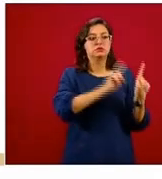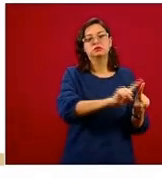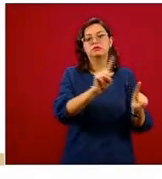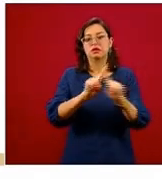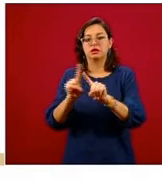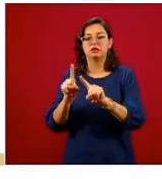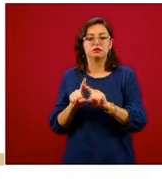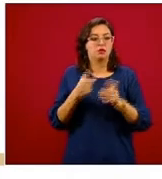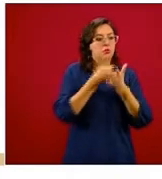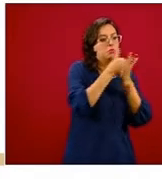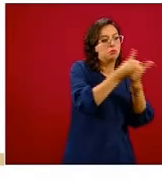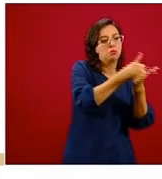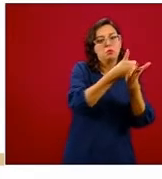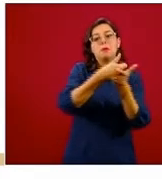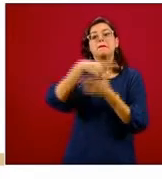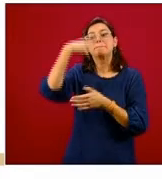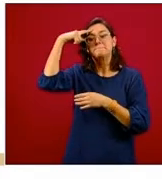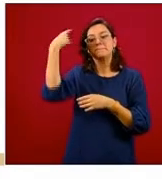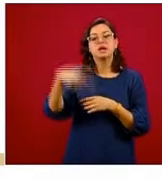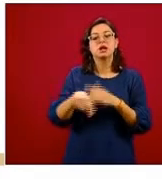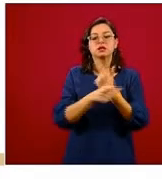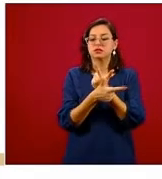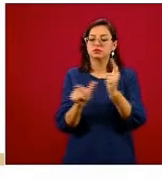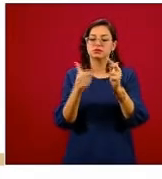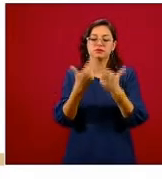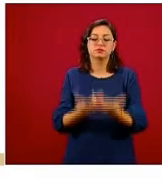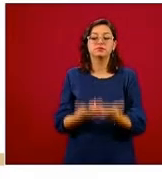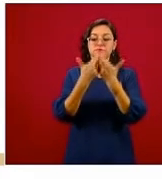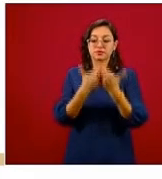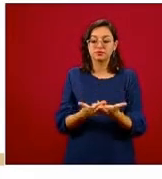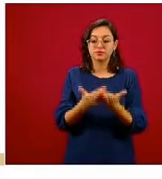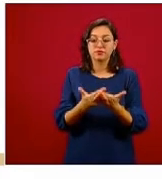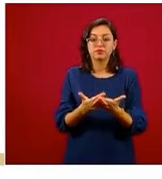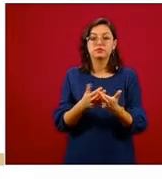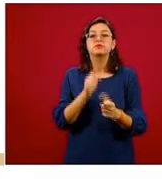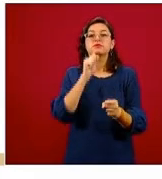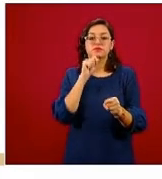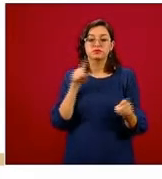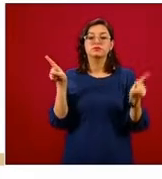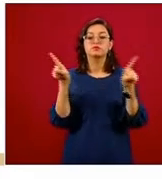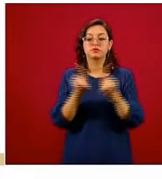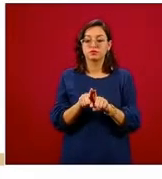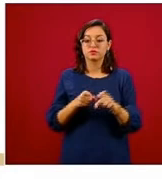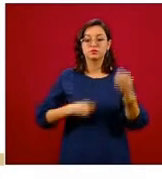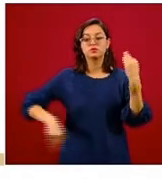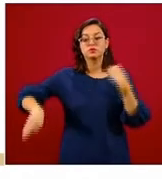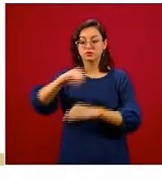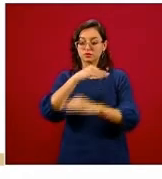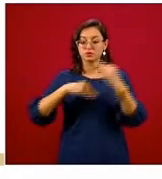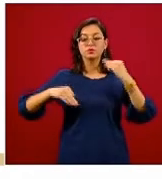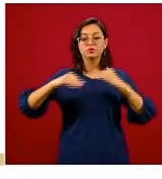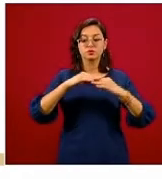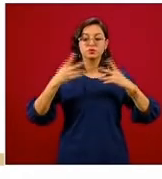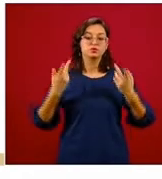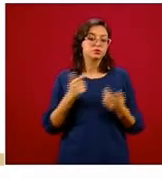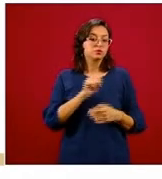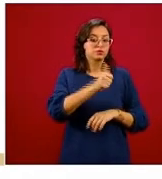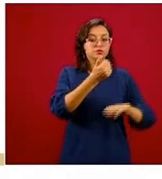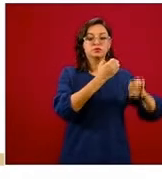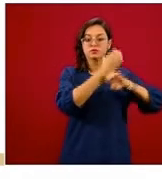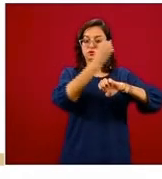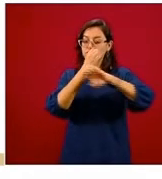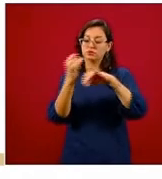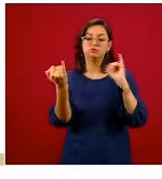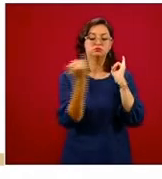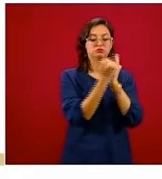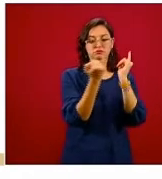human resources in order to keep up this availability that is quite necessary. And this exercise would also be